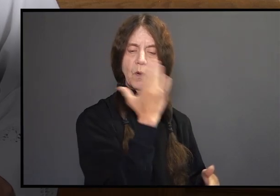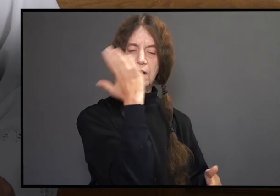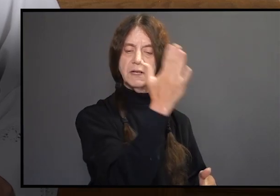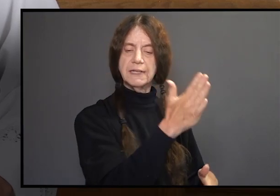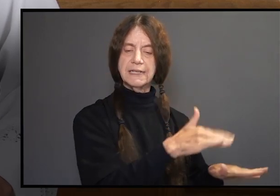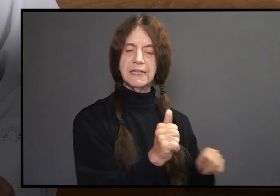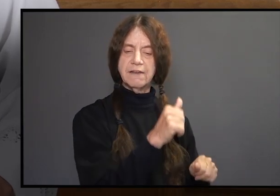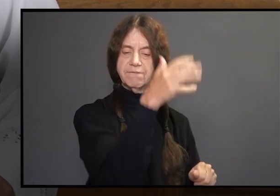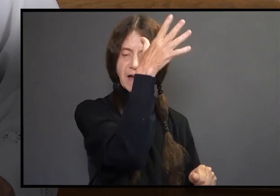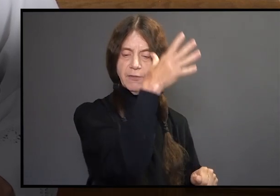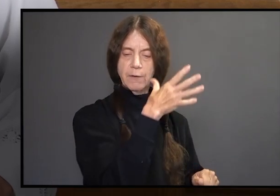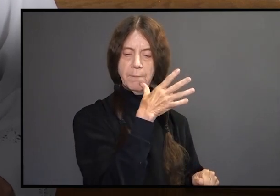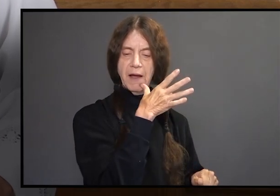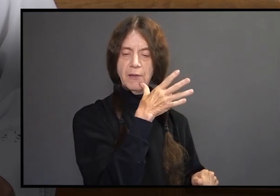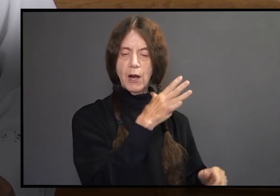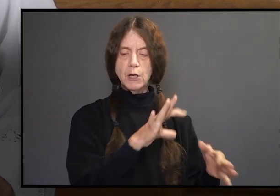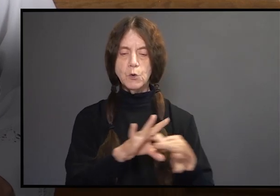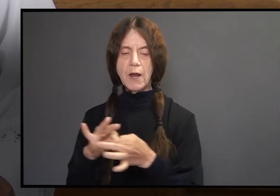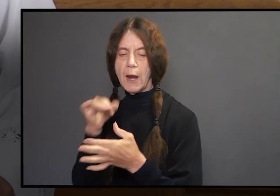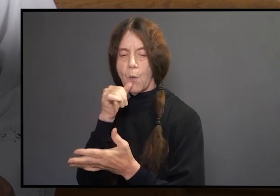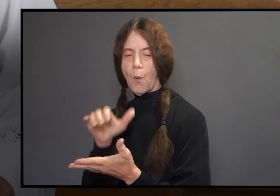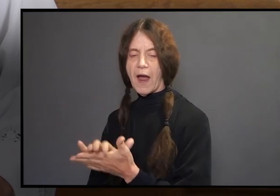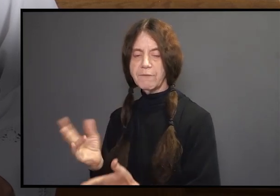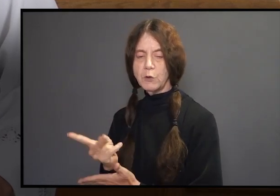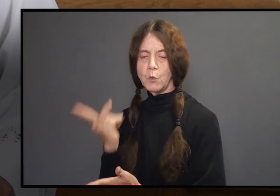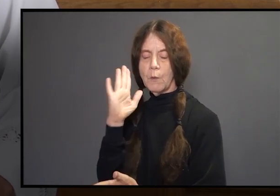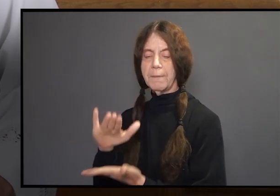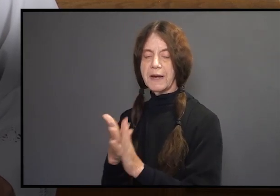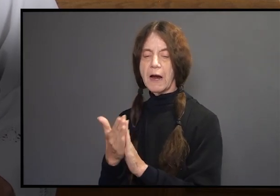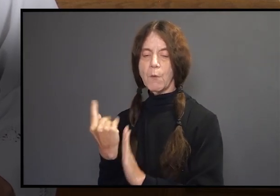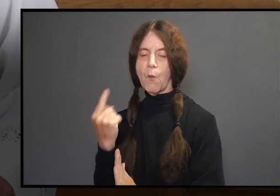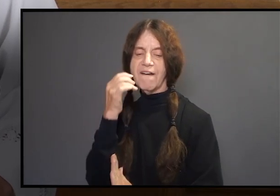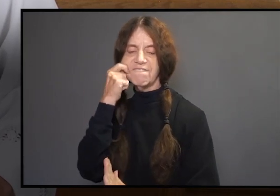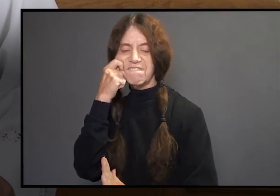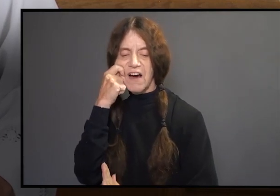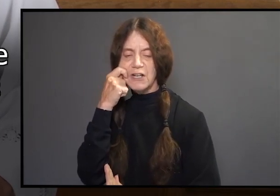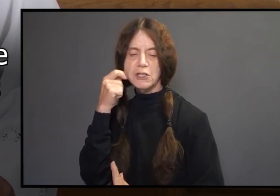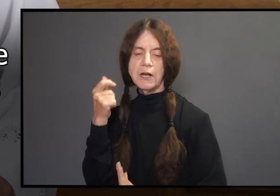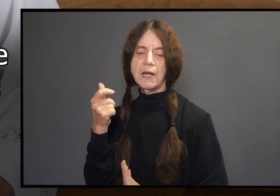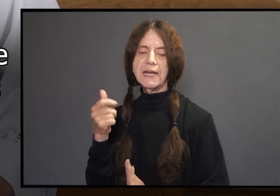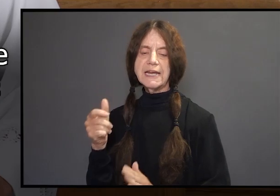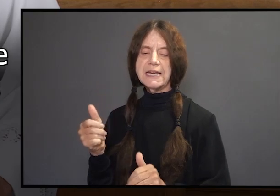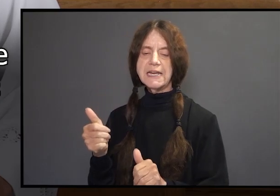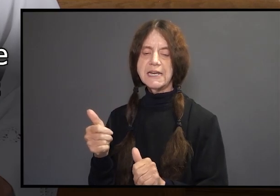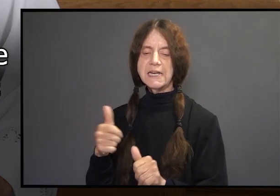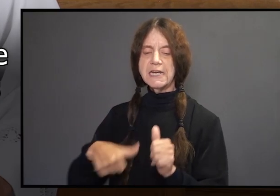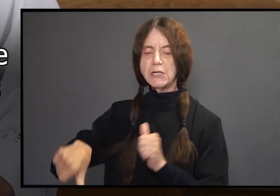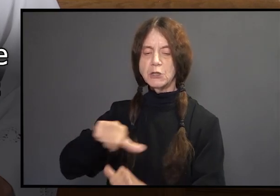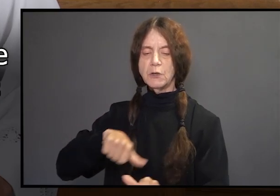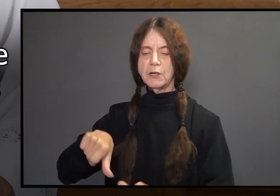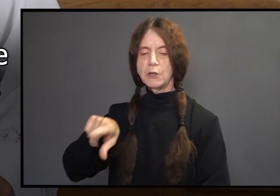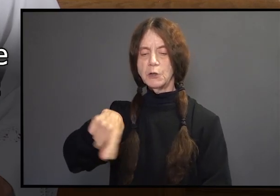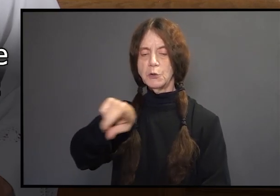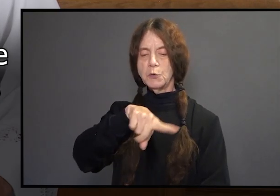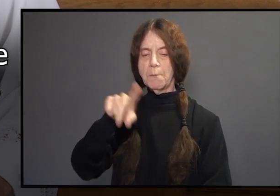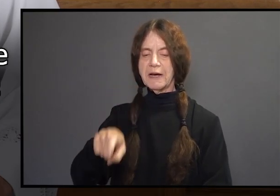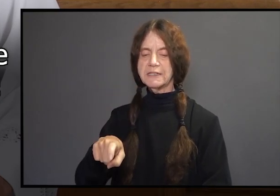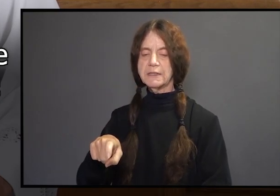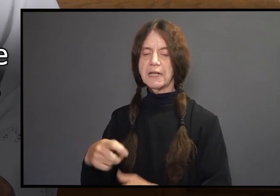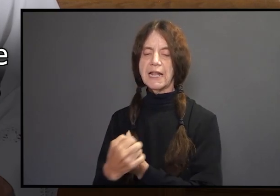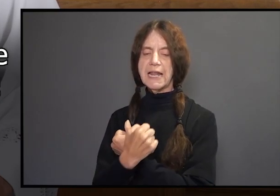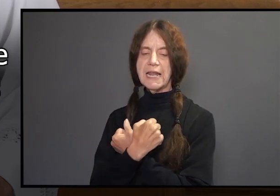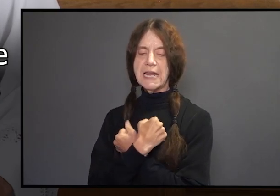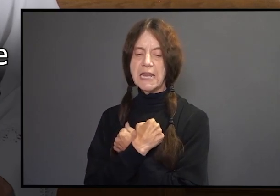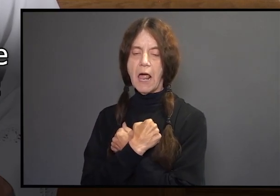his wife, and the two shall become one flesh. This mystery is profound, and I am saying that it refers to Christ and